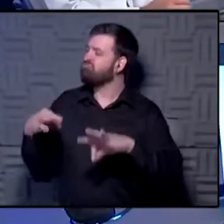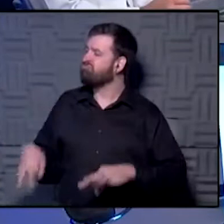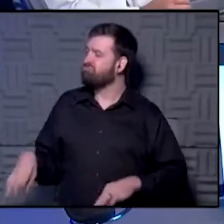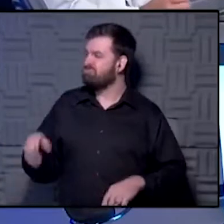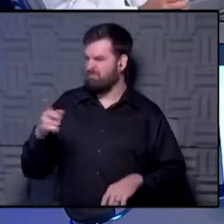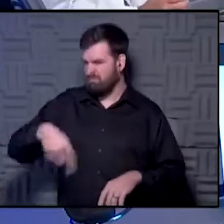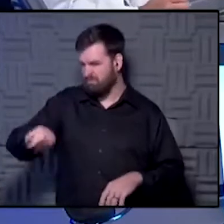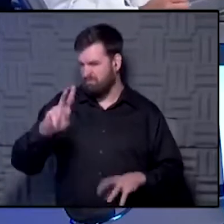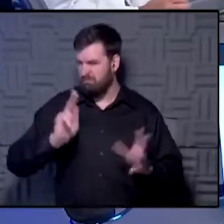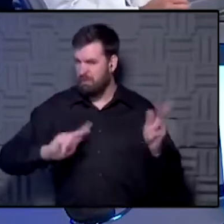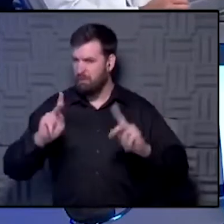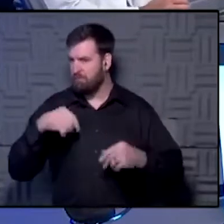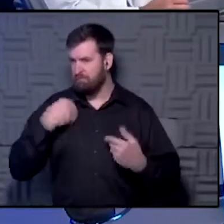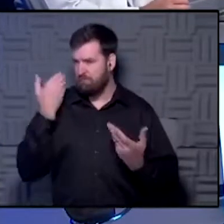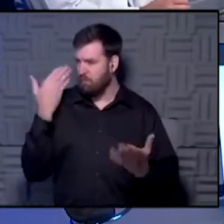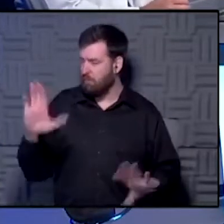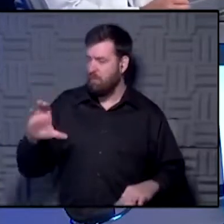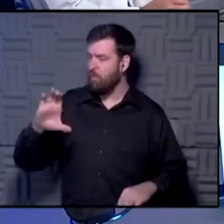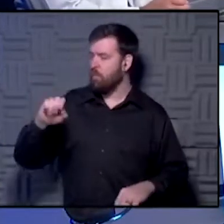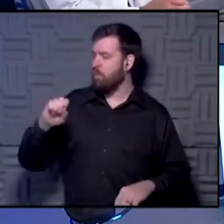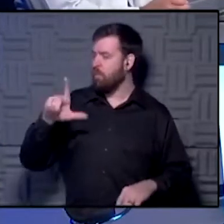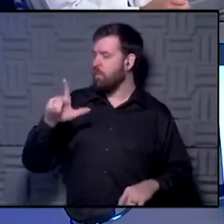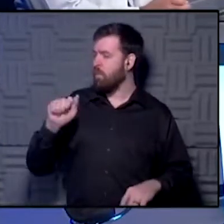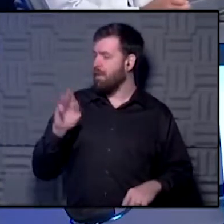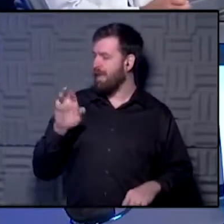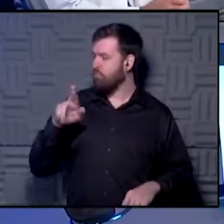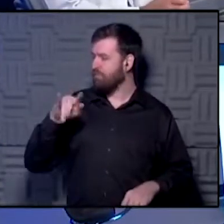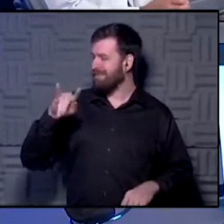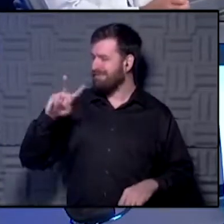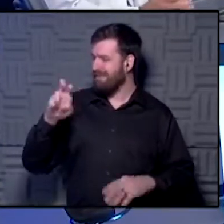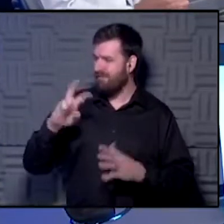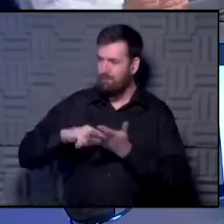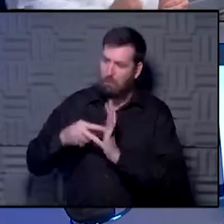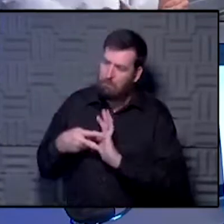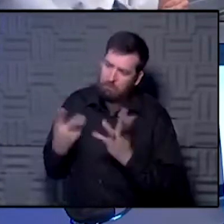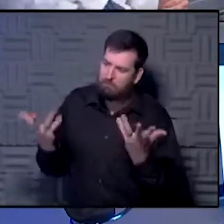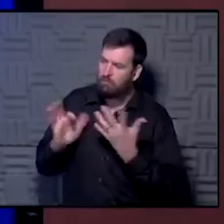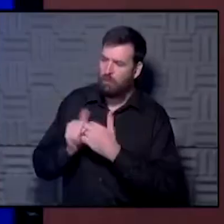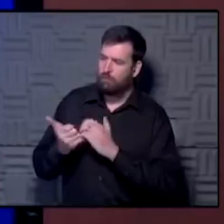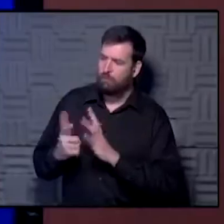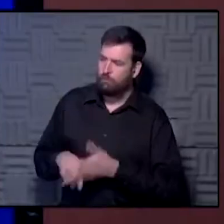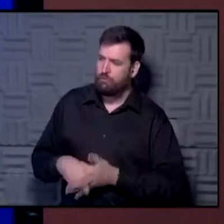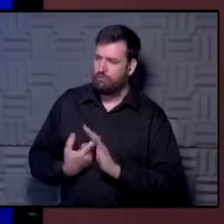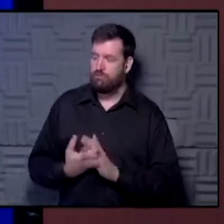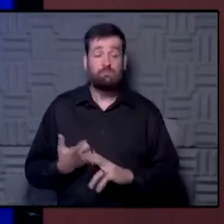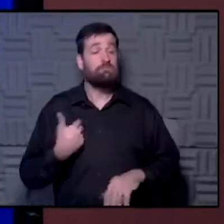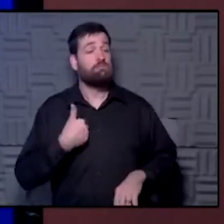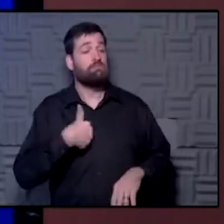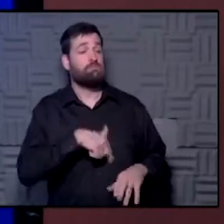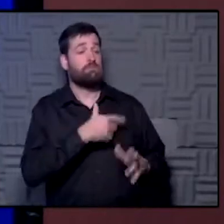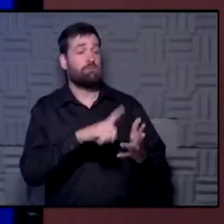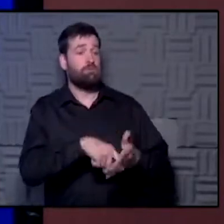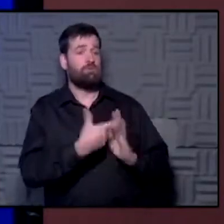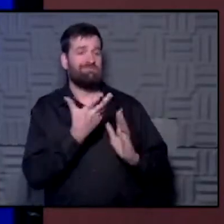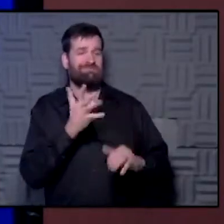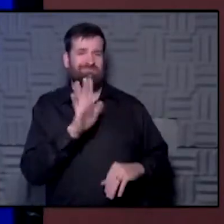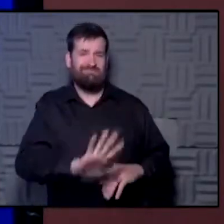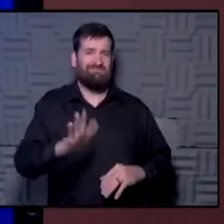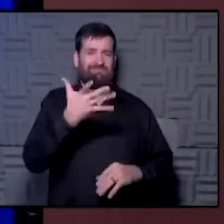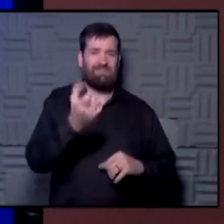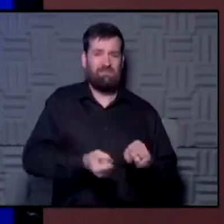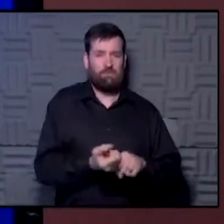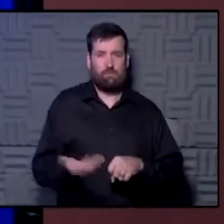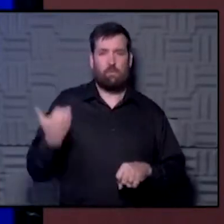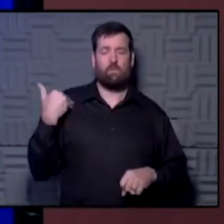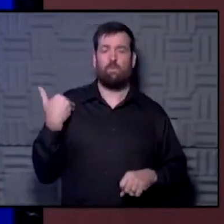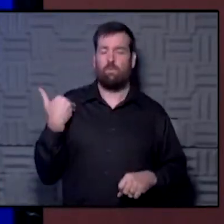who may not know, what the collaborative is and how it got started. We started a little over 5 years ago with the